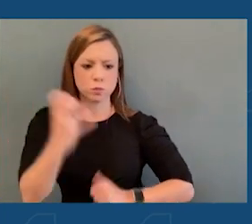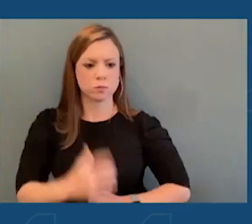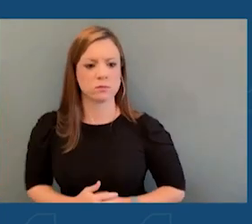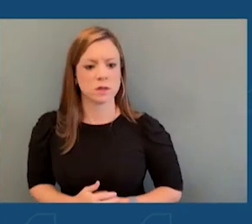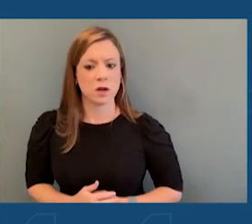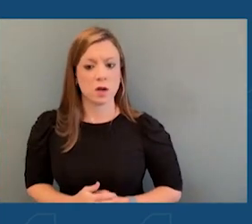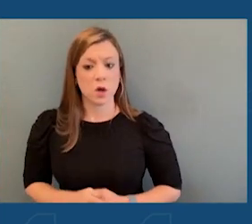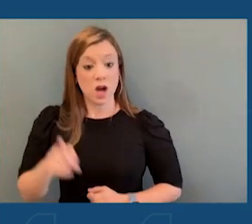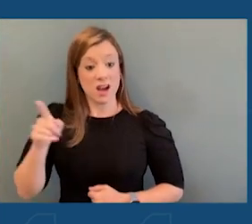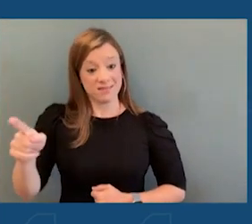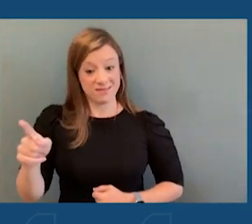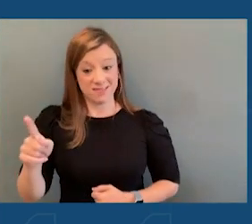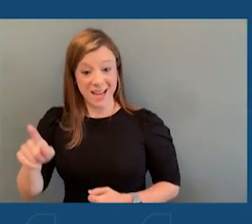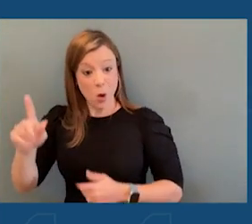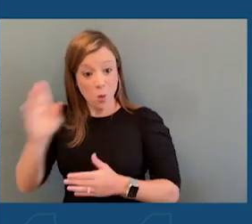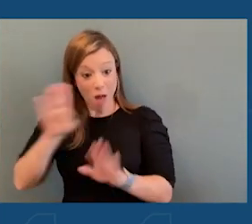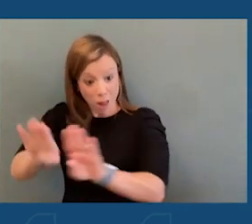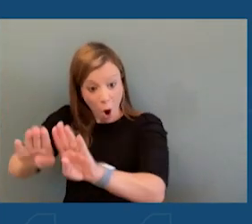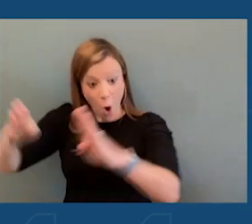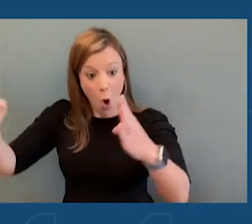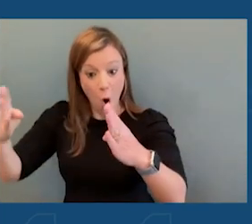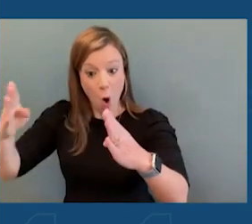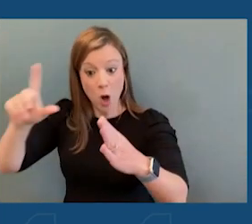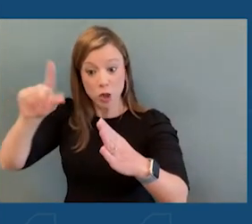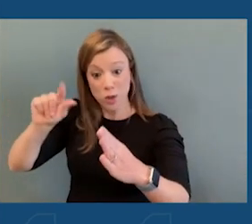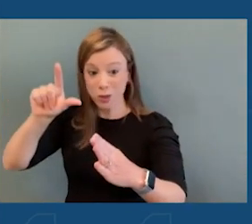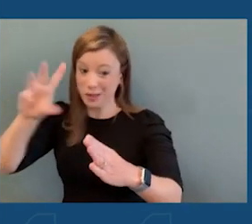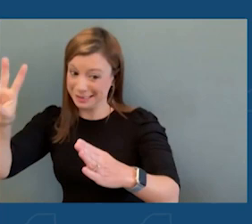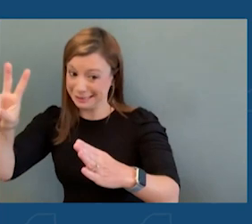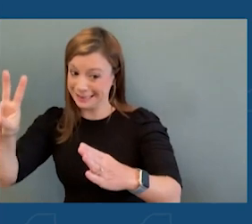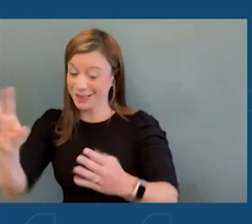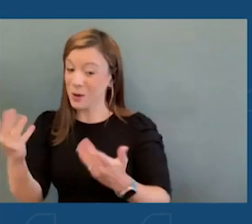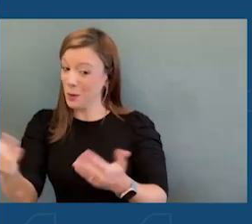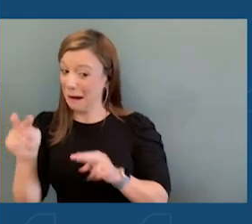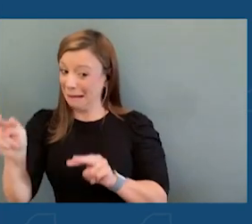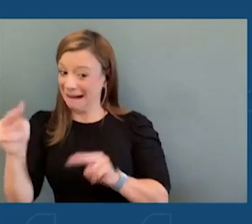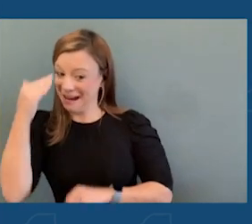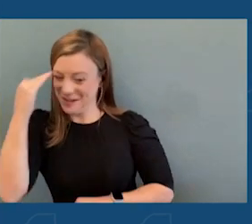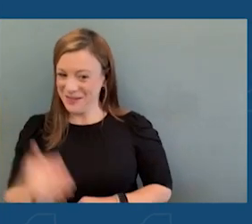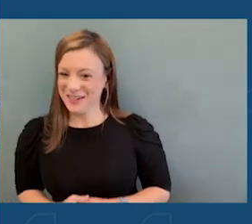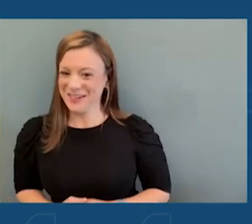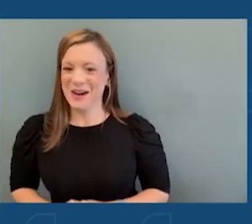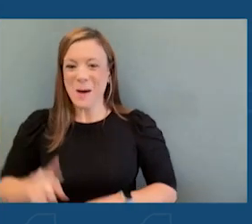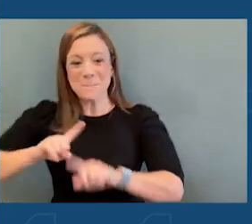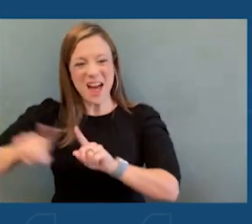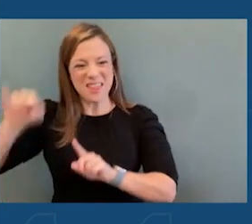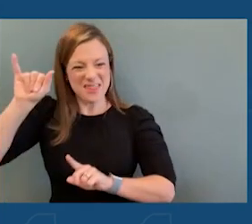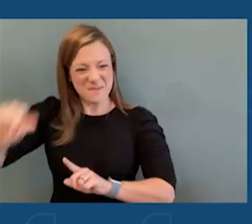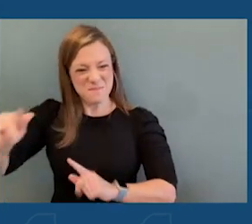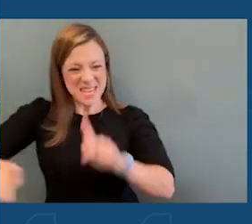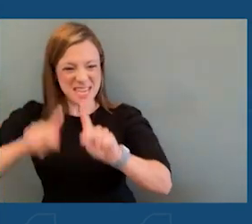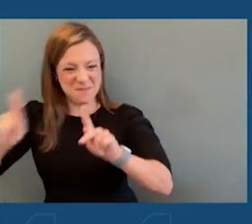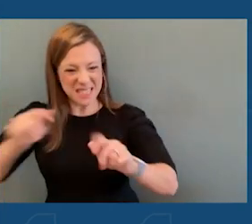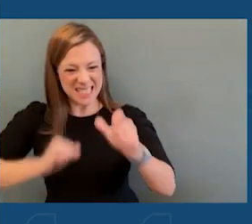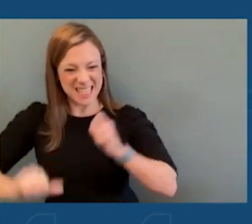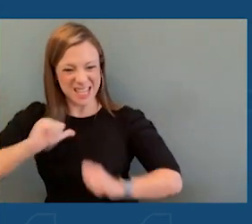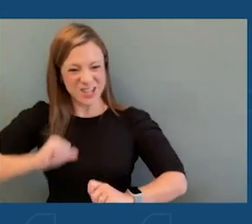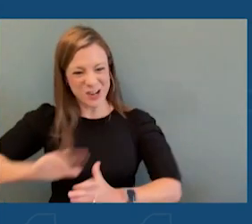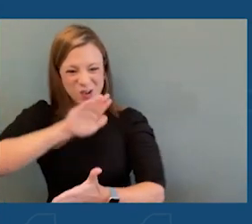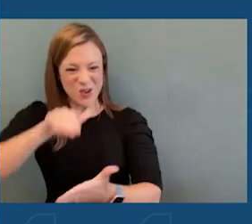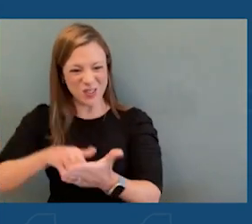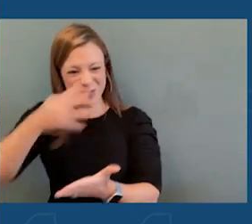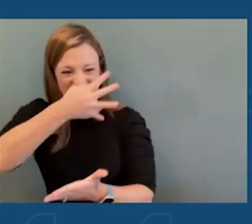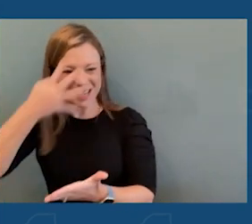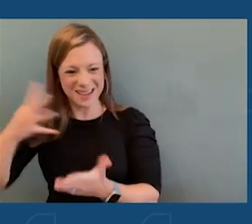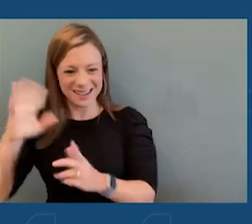in 2026, ahí mismo, ya casi, the People's Theater, Centro Cultural Inmigrante, will be filled not just with